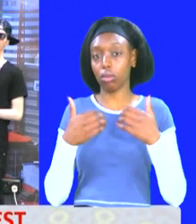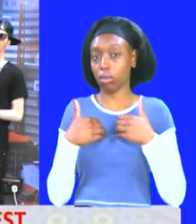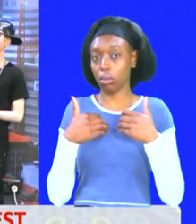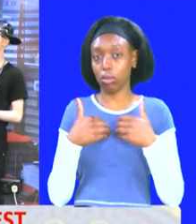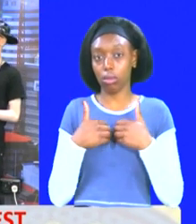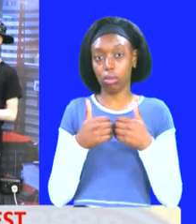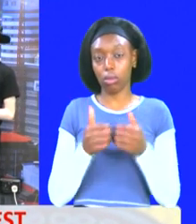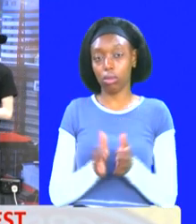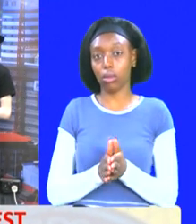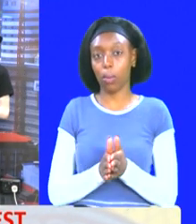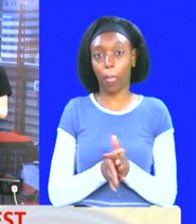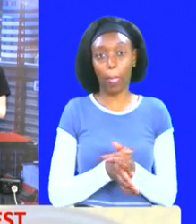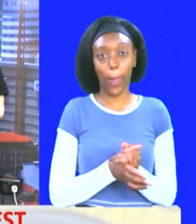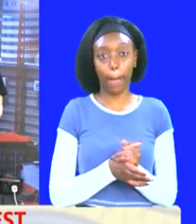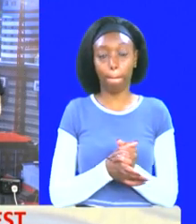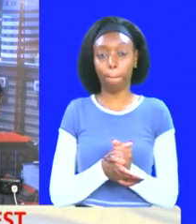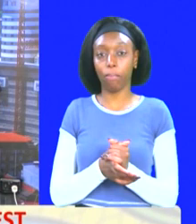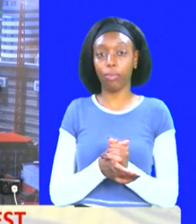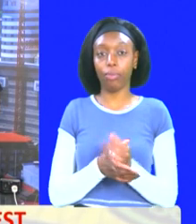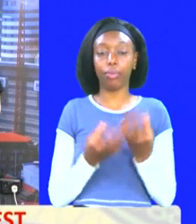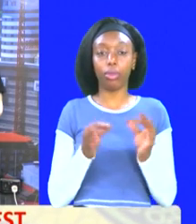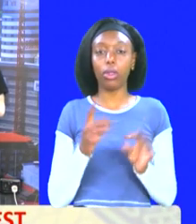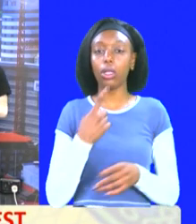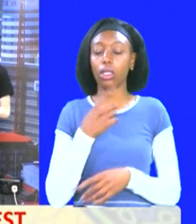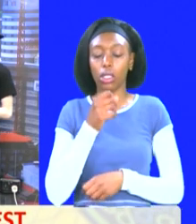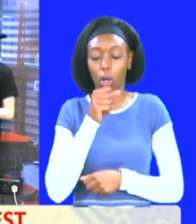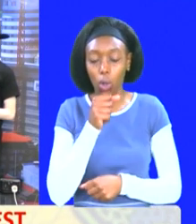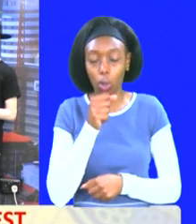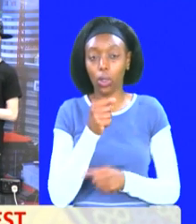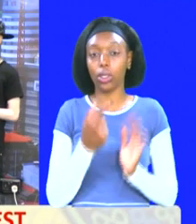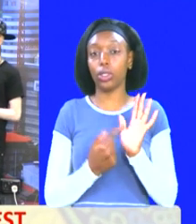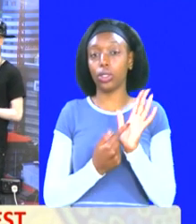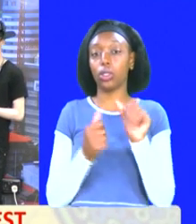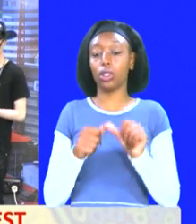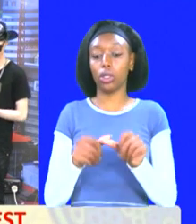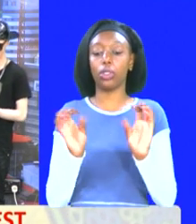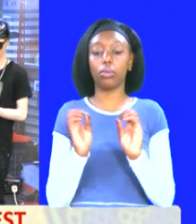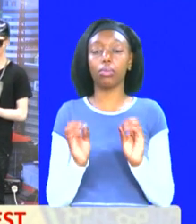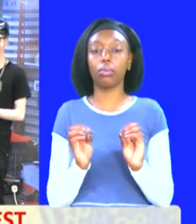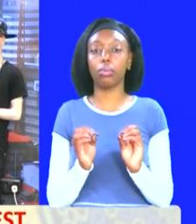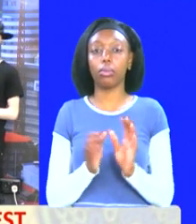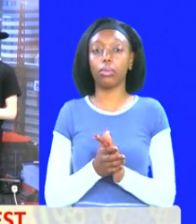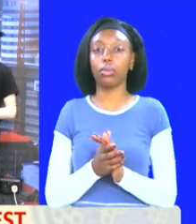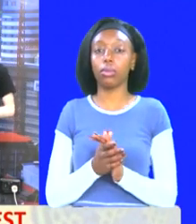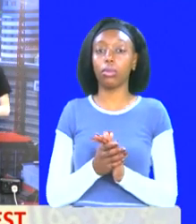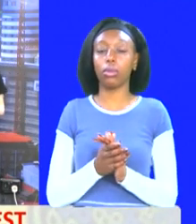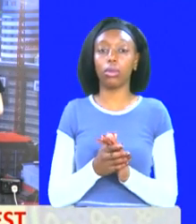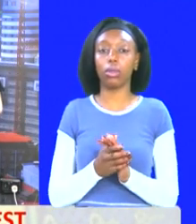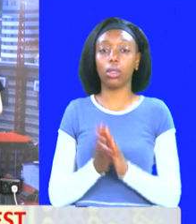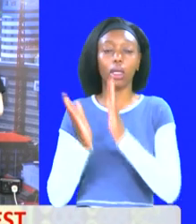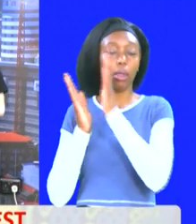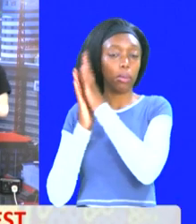Wow. So mtu waseme tu ati tunakohoa, hatuna sauti. Show ina cancel you. We should just invest in reggae. But